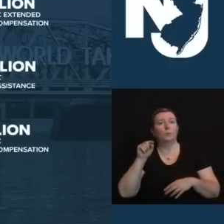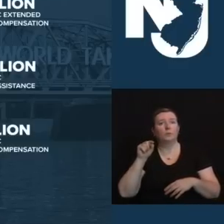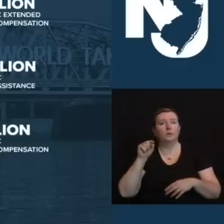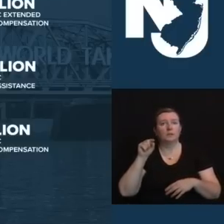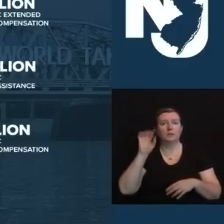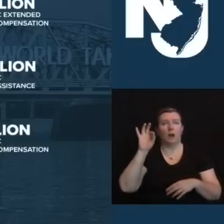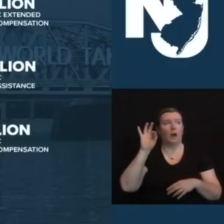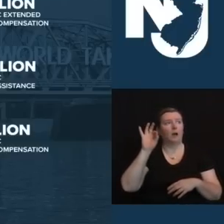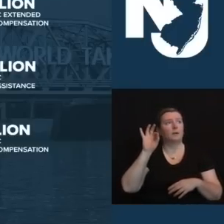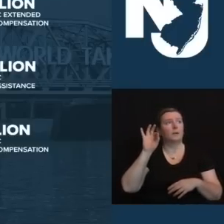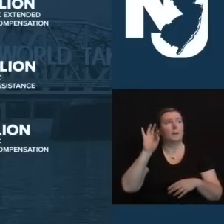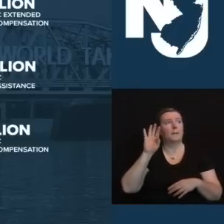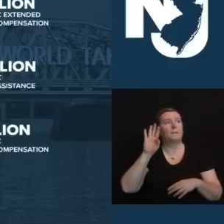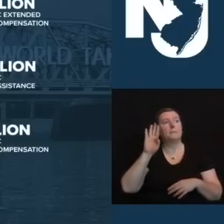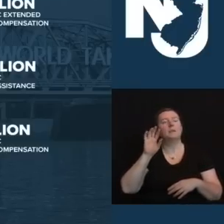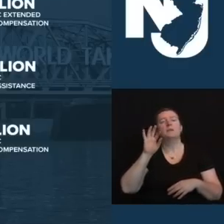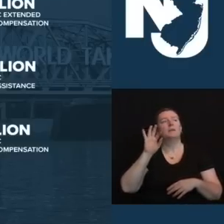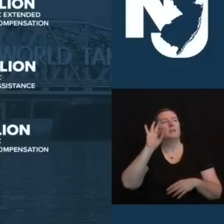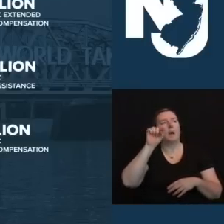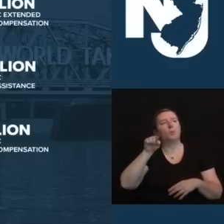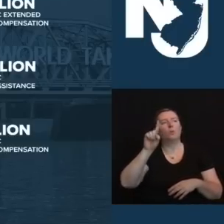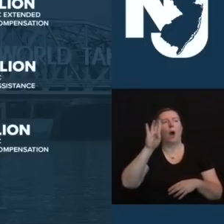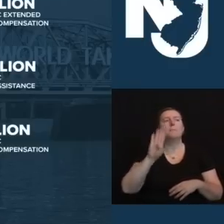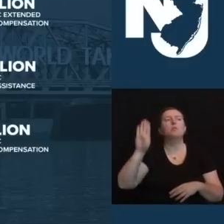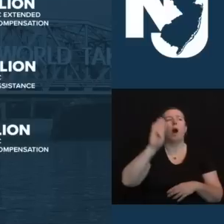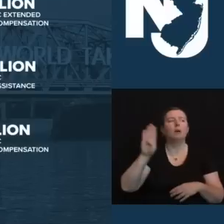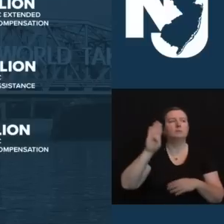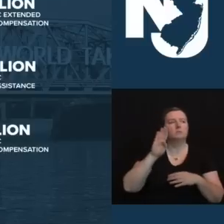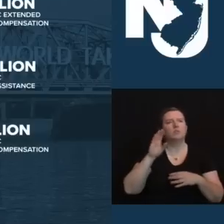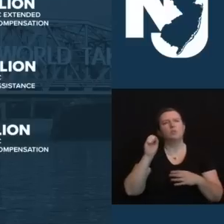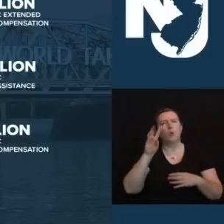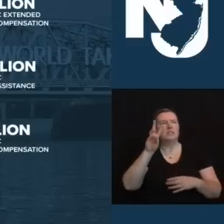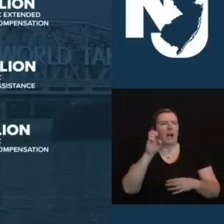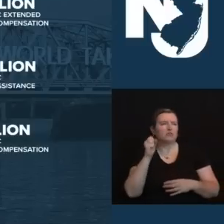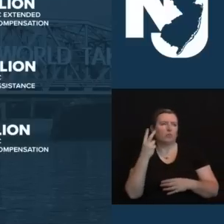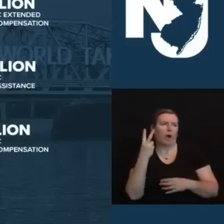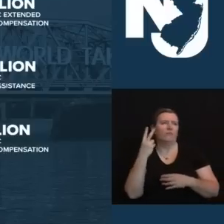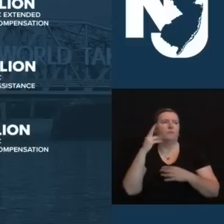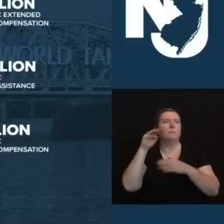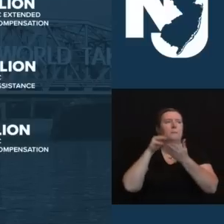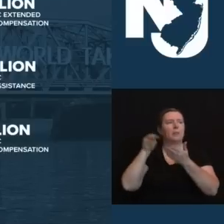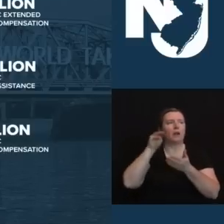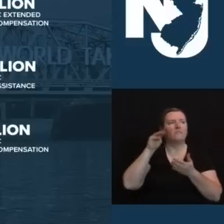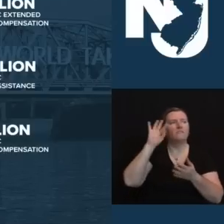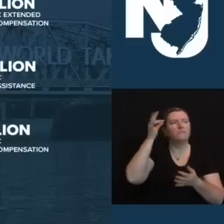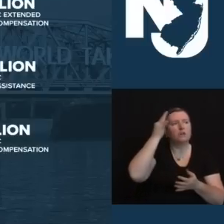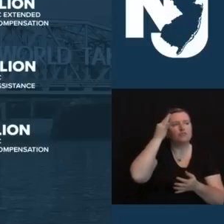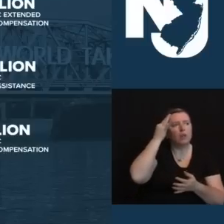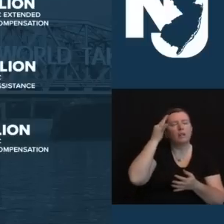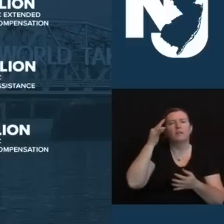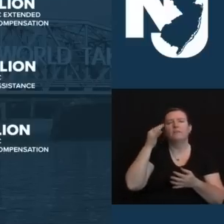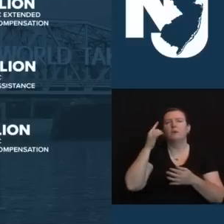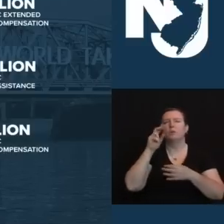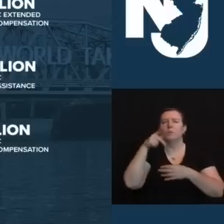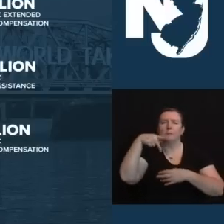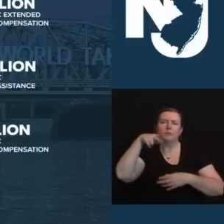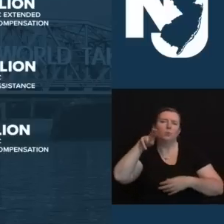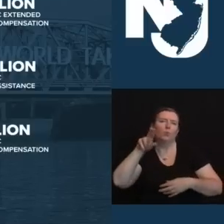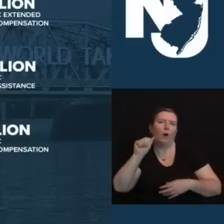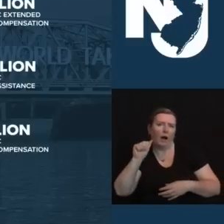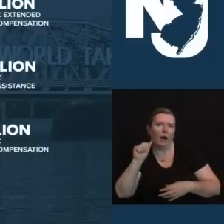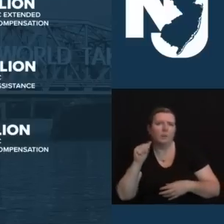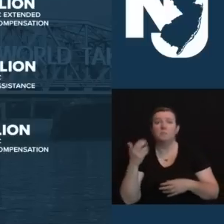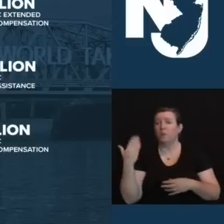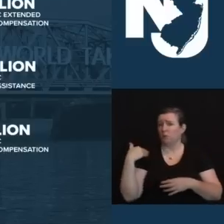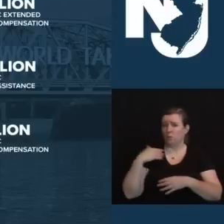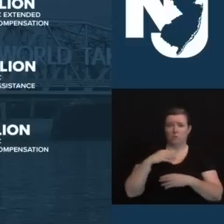including $612 million in federal relief of self-employed and gig economy New Jerseyans who would have not qualified